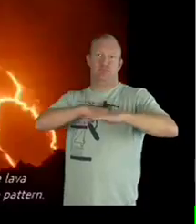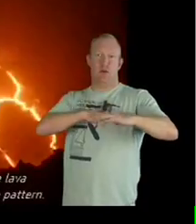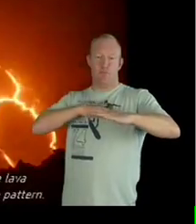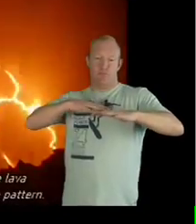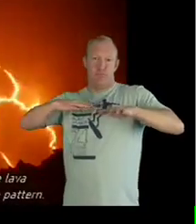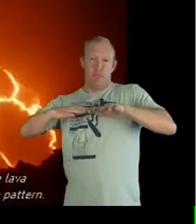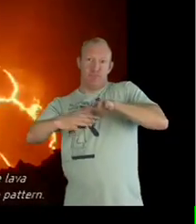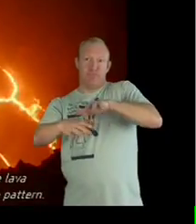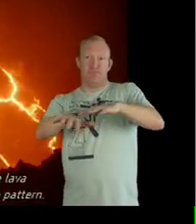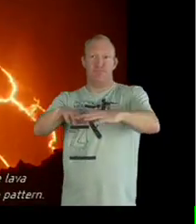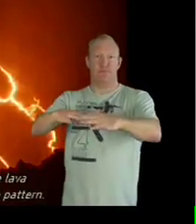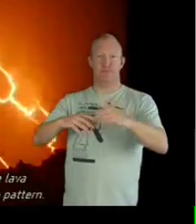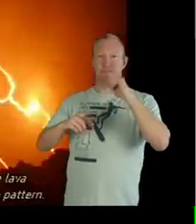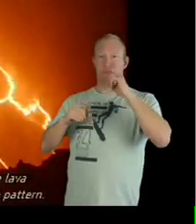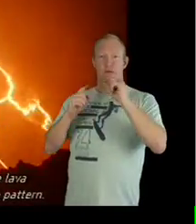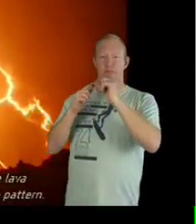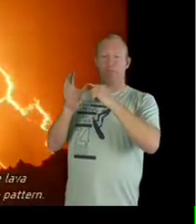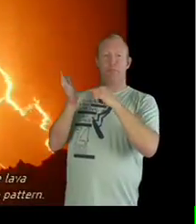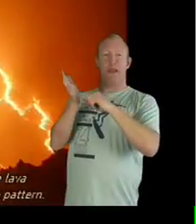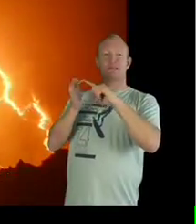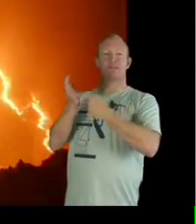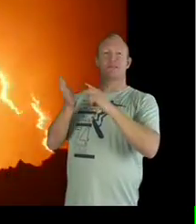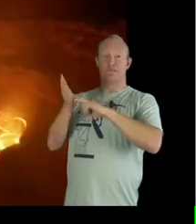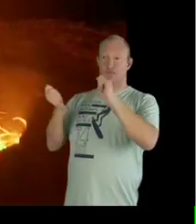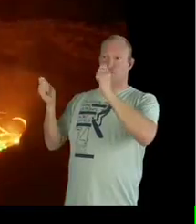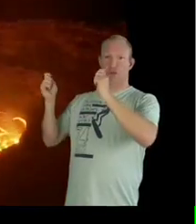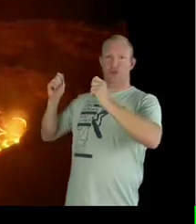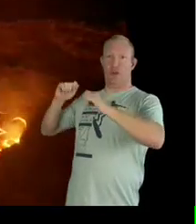lava follows a very distinctive pattern.